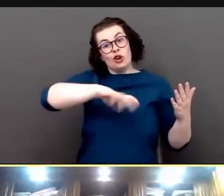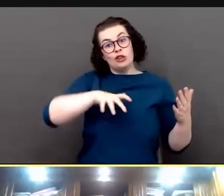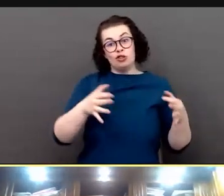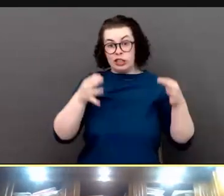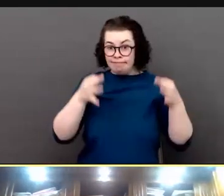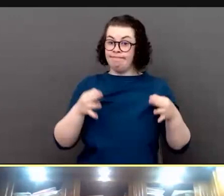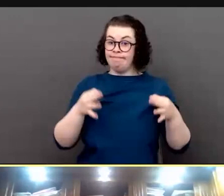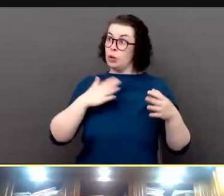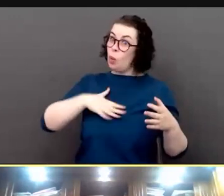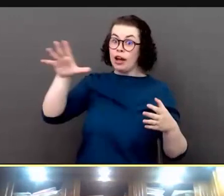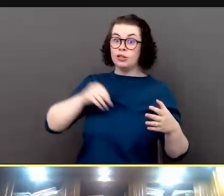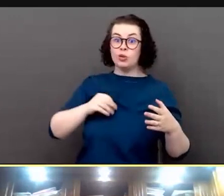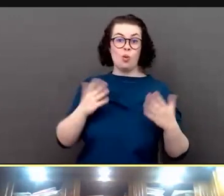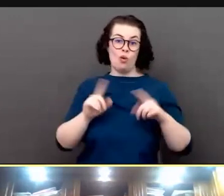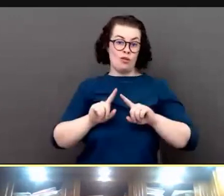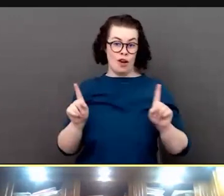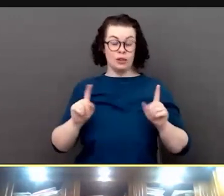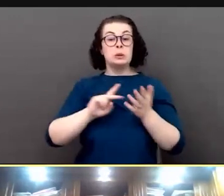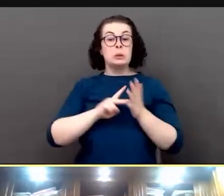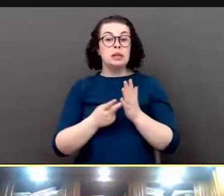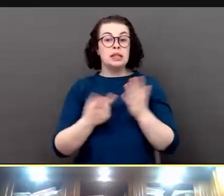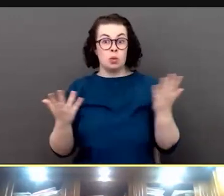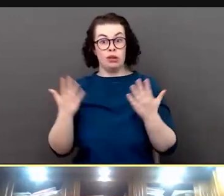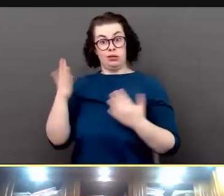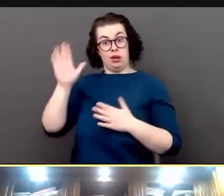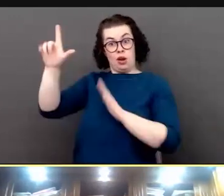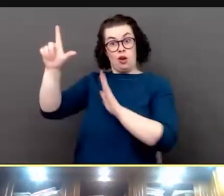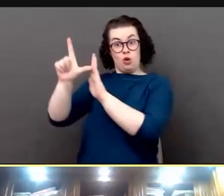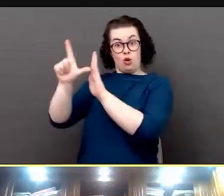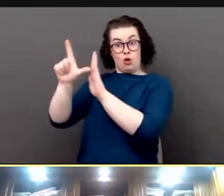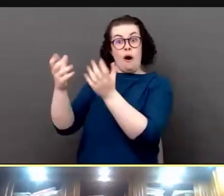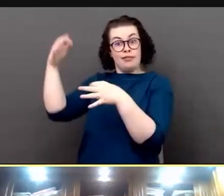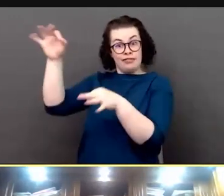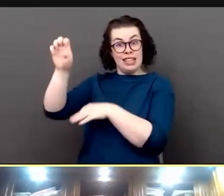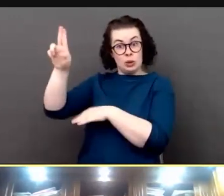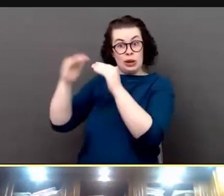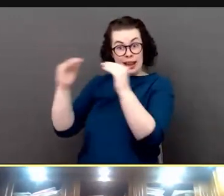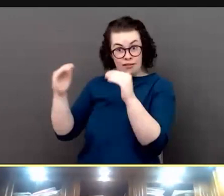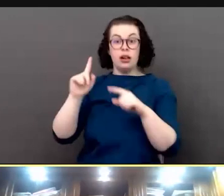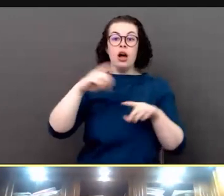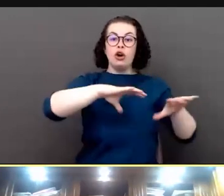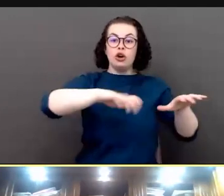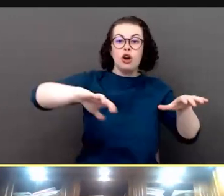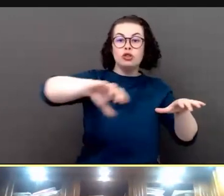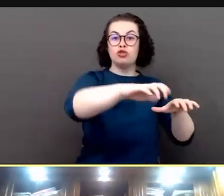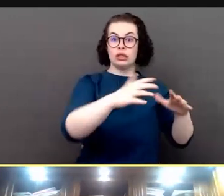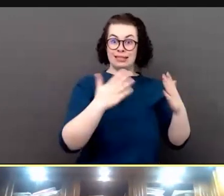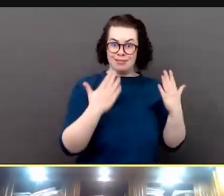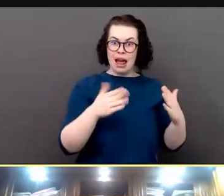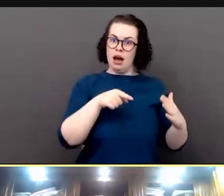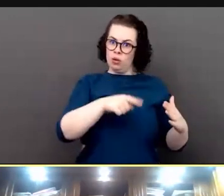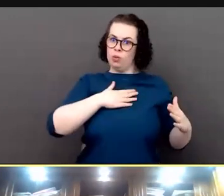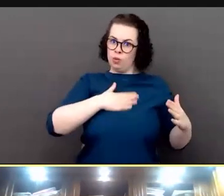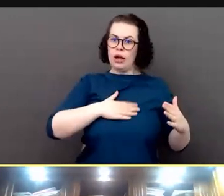that we are in the transposition phase, member states are making that choice. And I think that for the benefit of persons with disabilities,